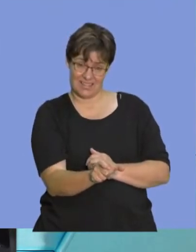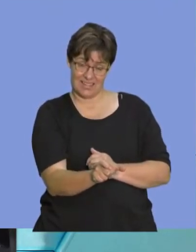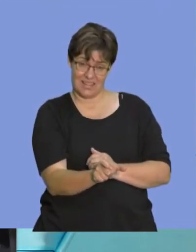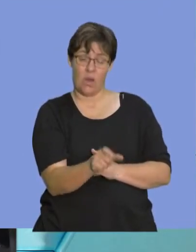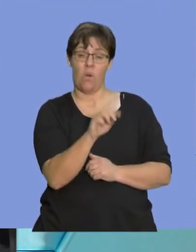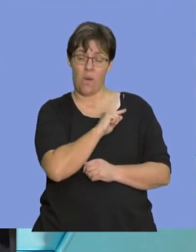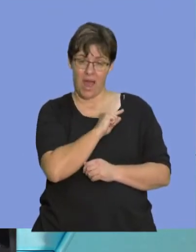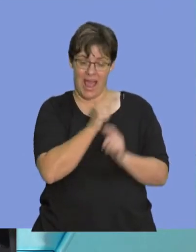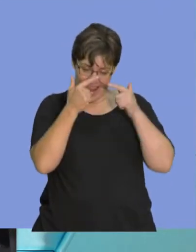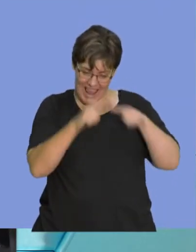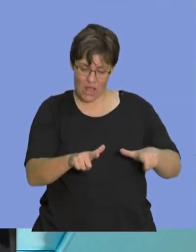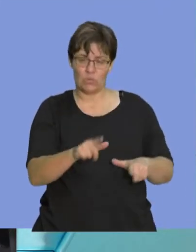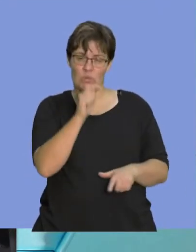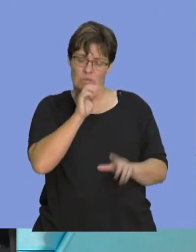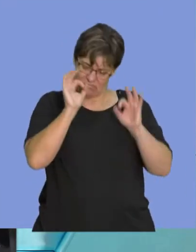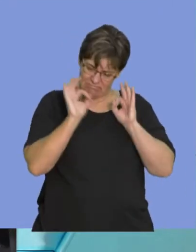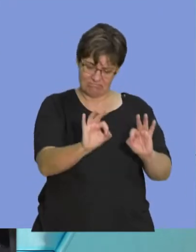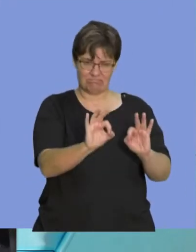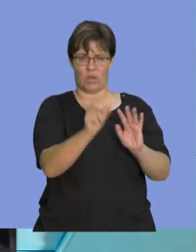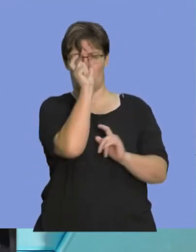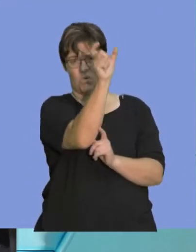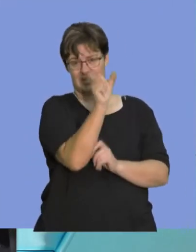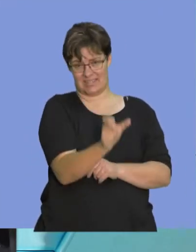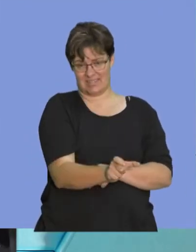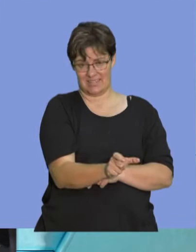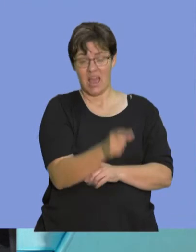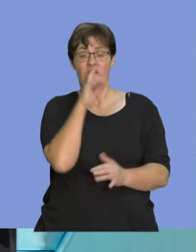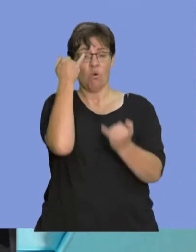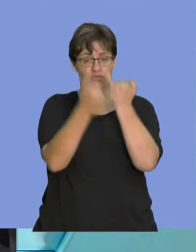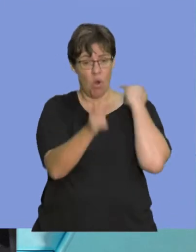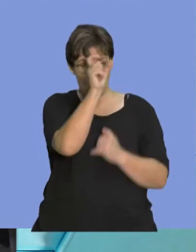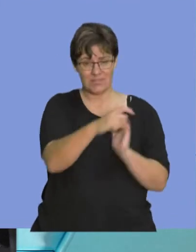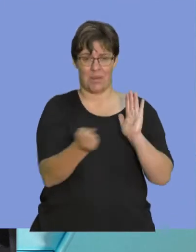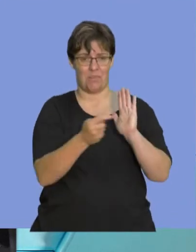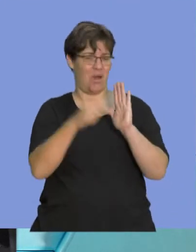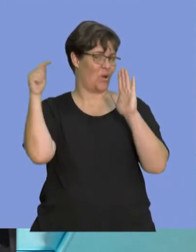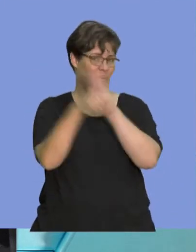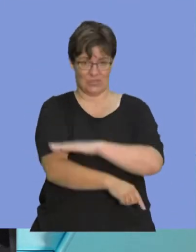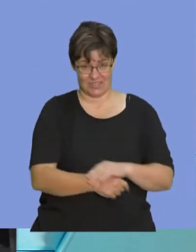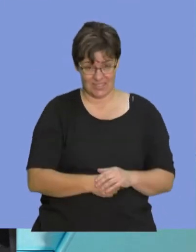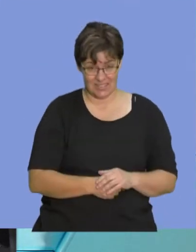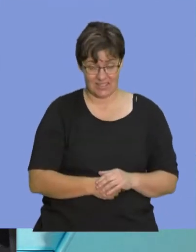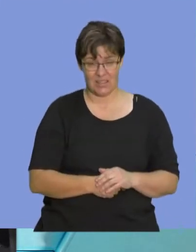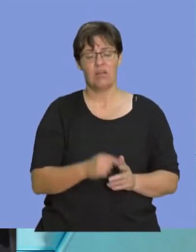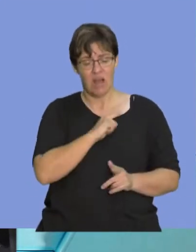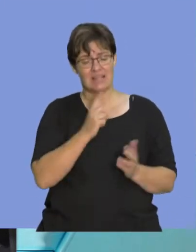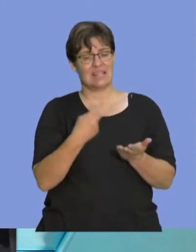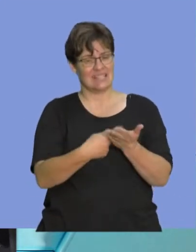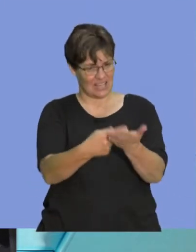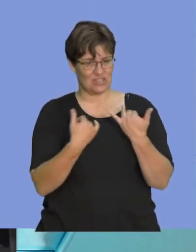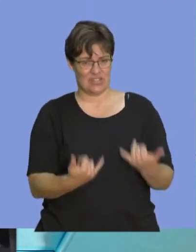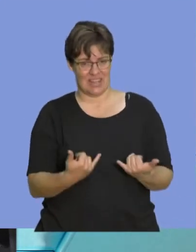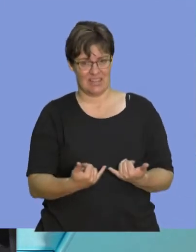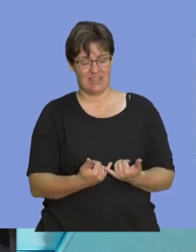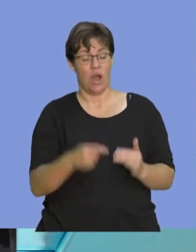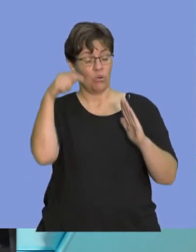because science is a language on its own, the language that we use in science, as you realize in today's discussion, that